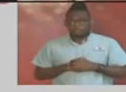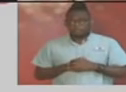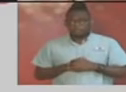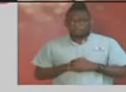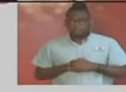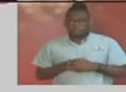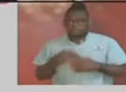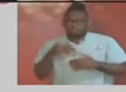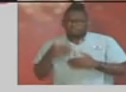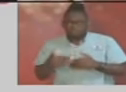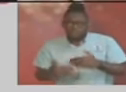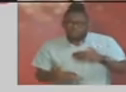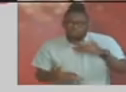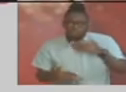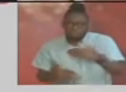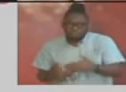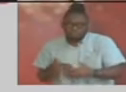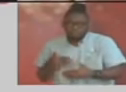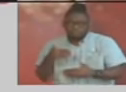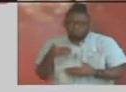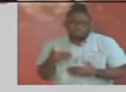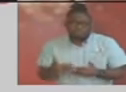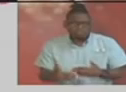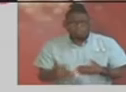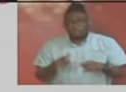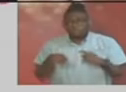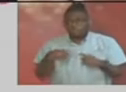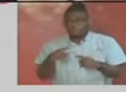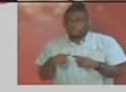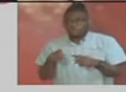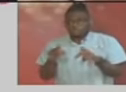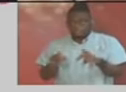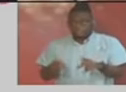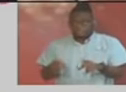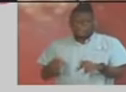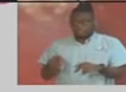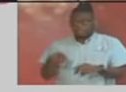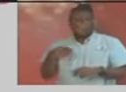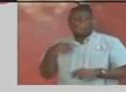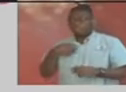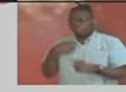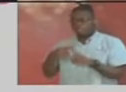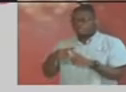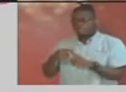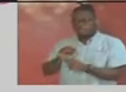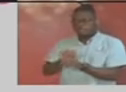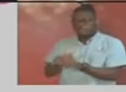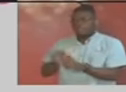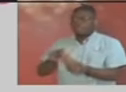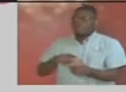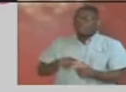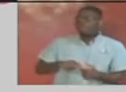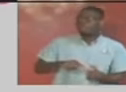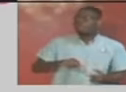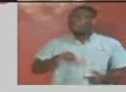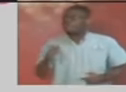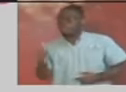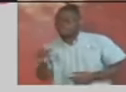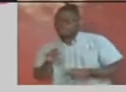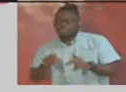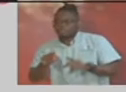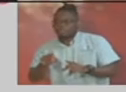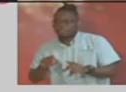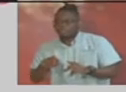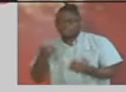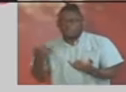the actual positives that we're getting has gone down significantly in terms of, I would say 2 months ago, we would have been still hovering